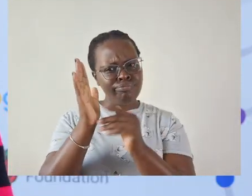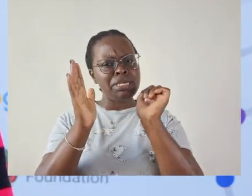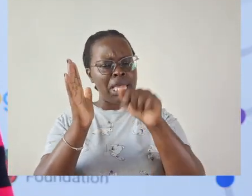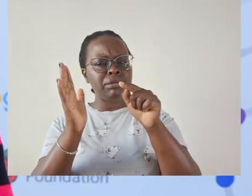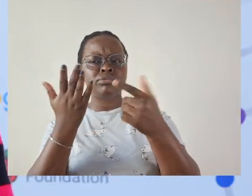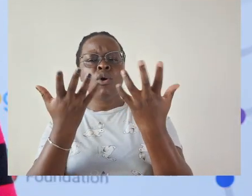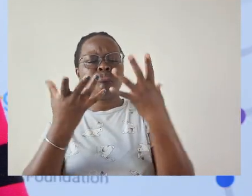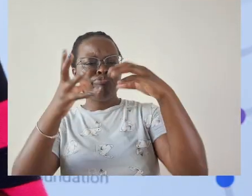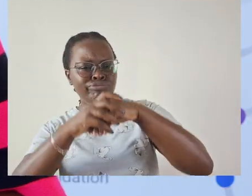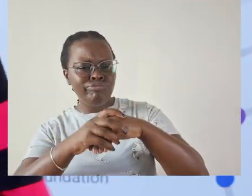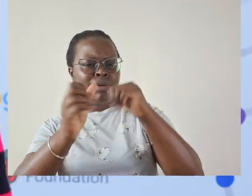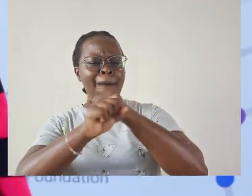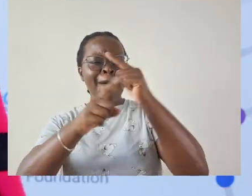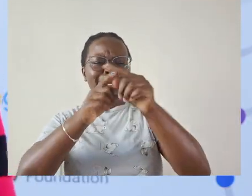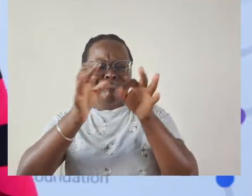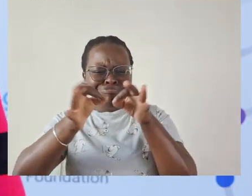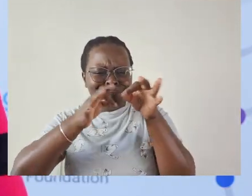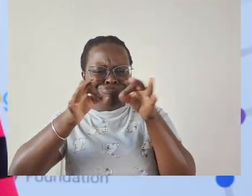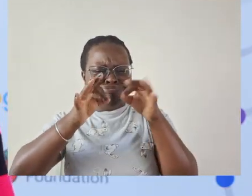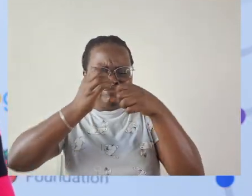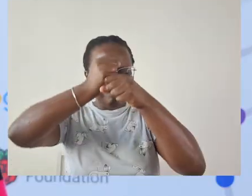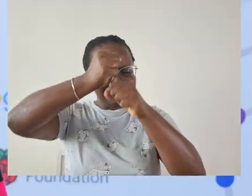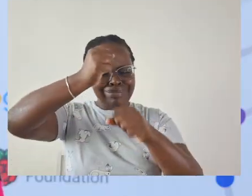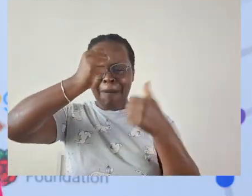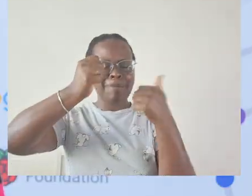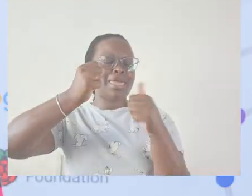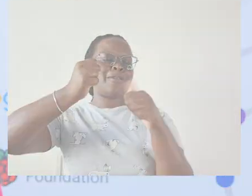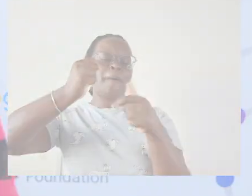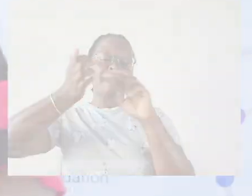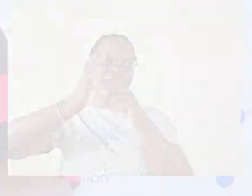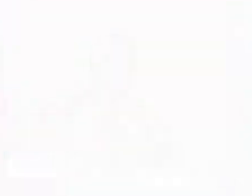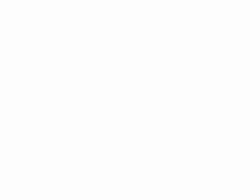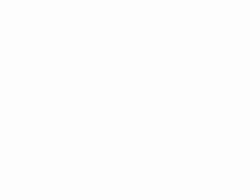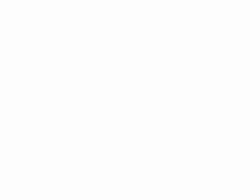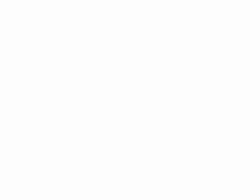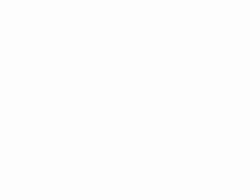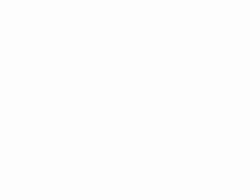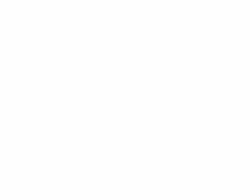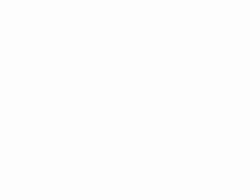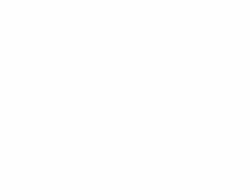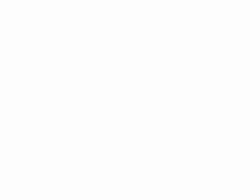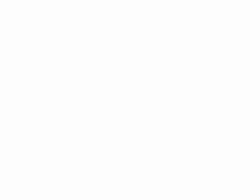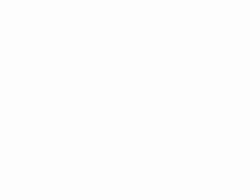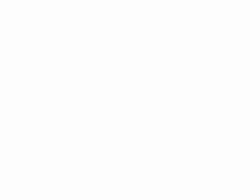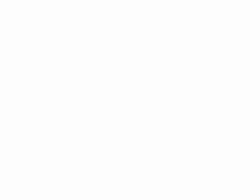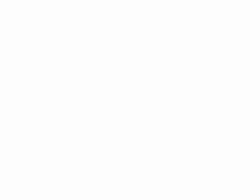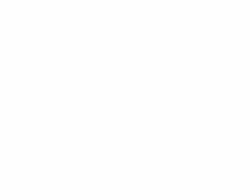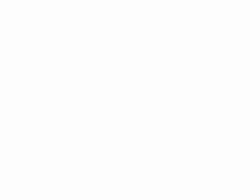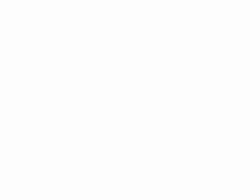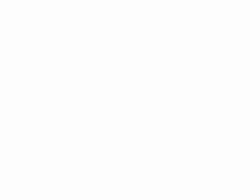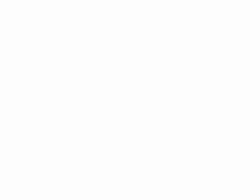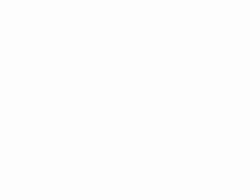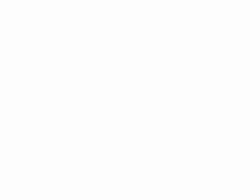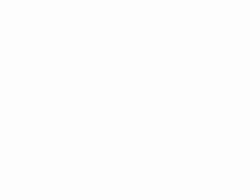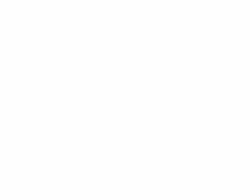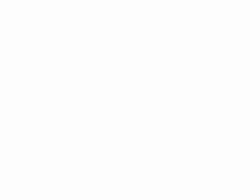for ongoing learner participation, leaving a very important perspective underrepresented. The third one,